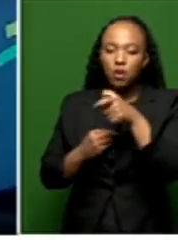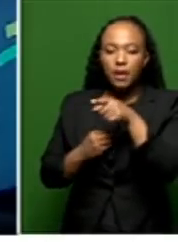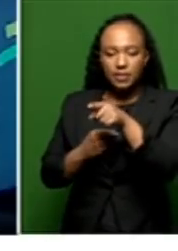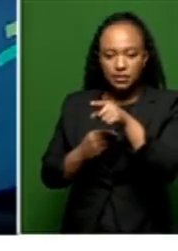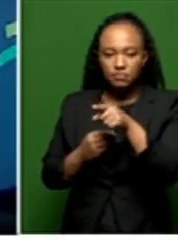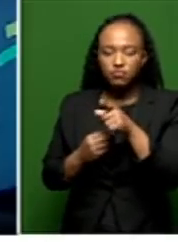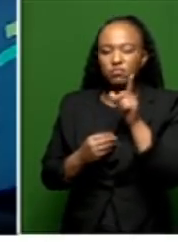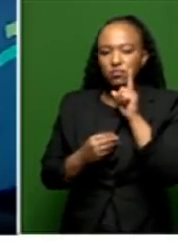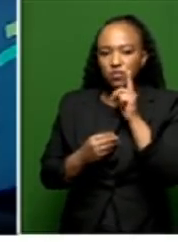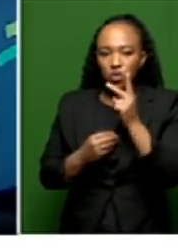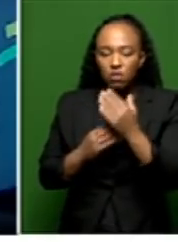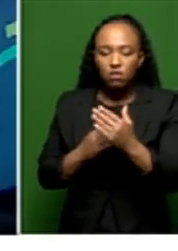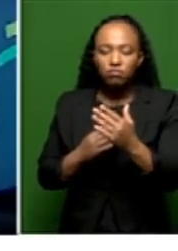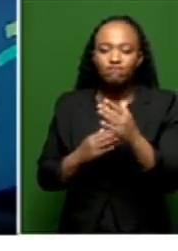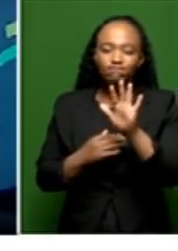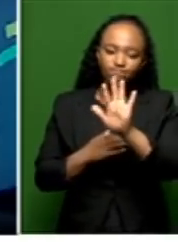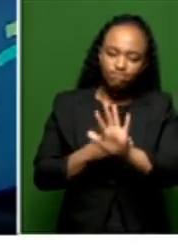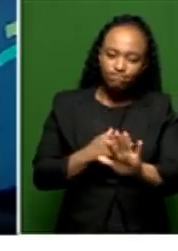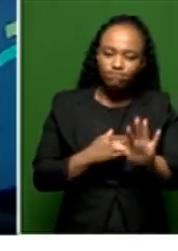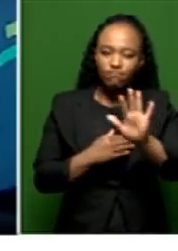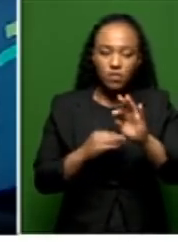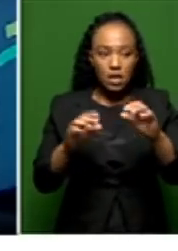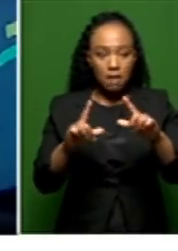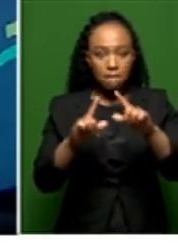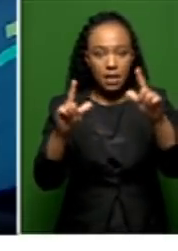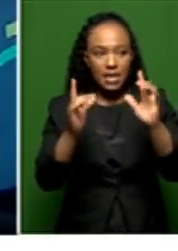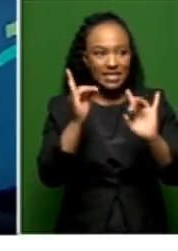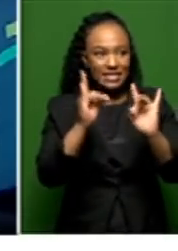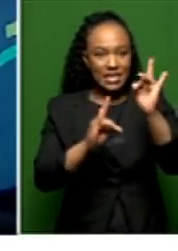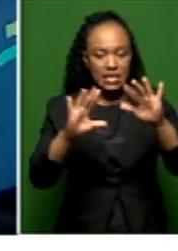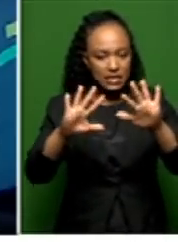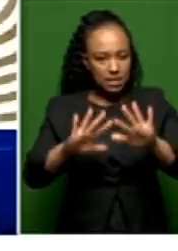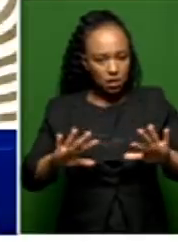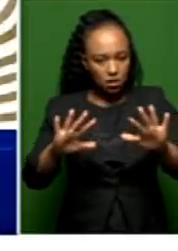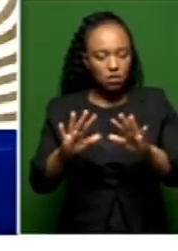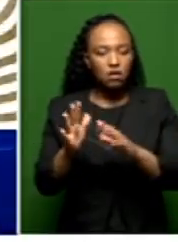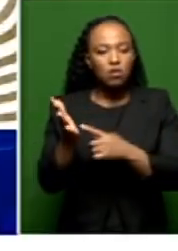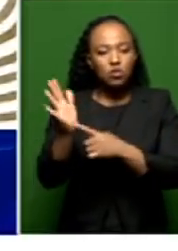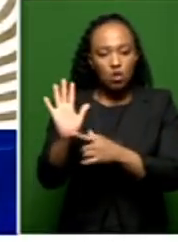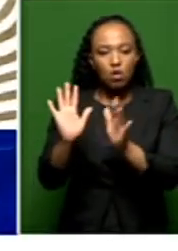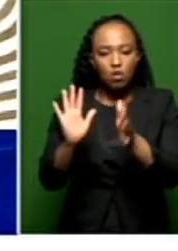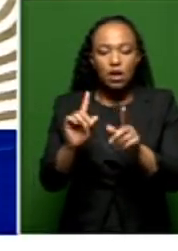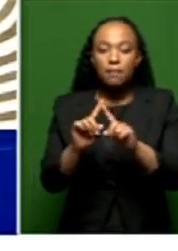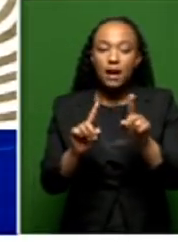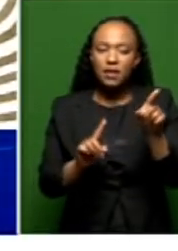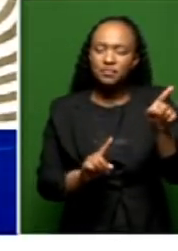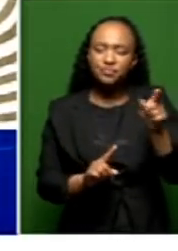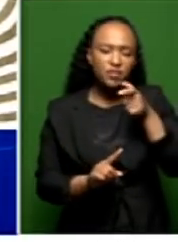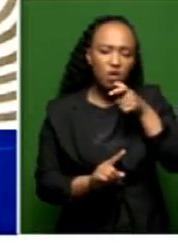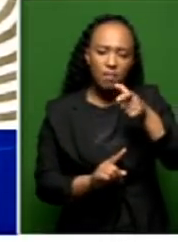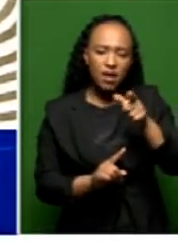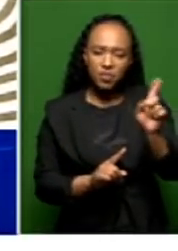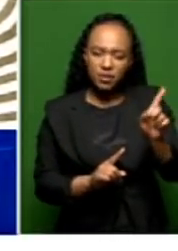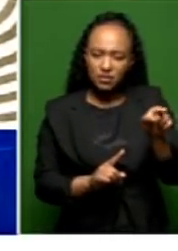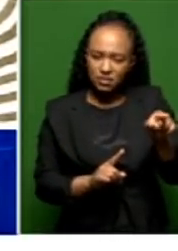start looking at those projections for the big hung cities. Yes. But Asanda, maybe just your comment